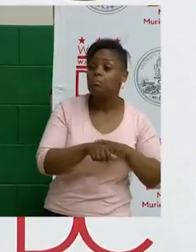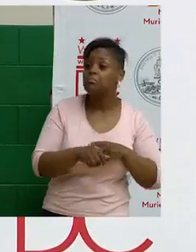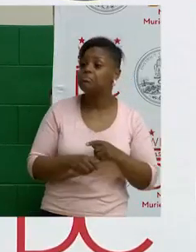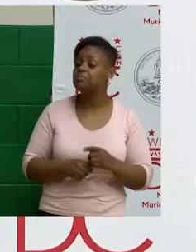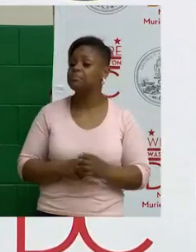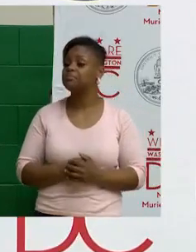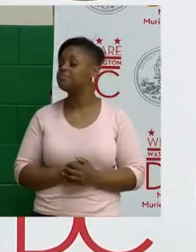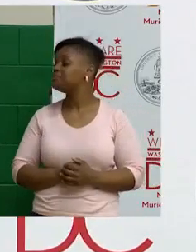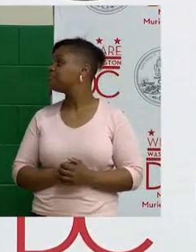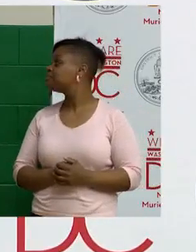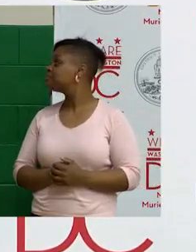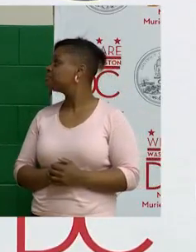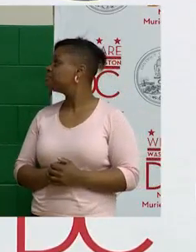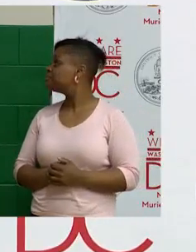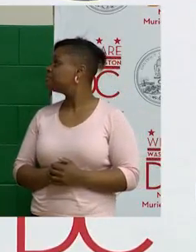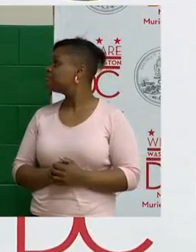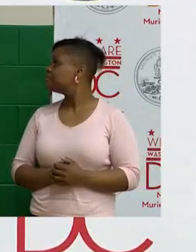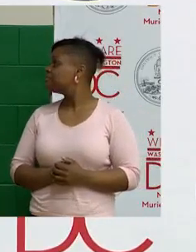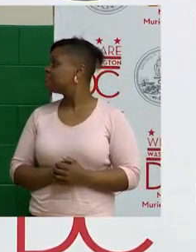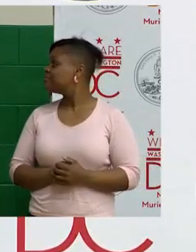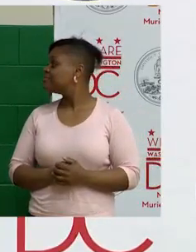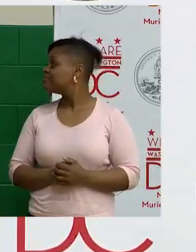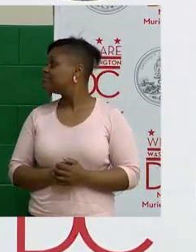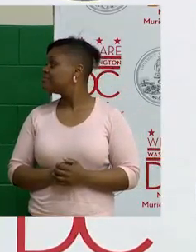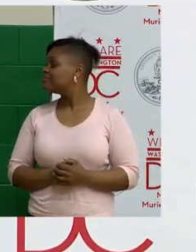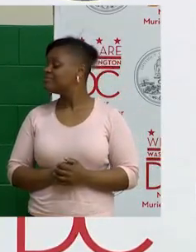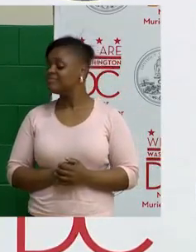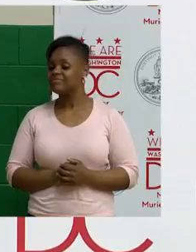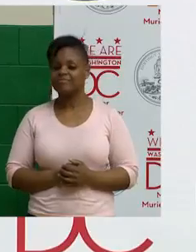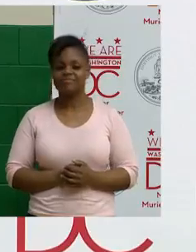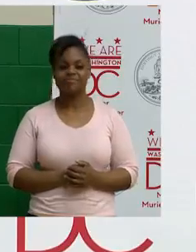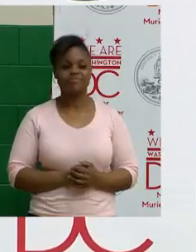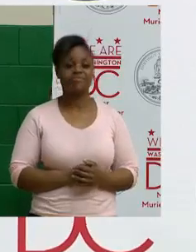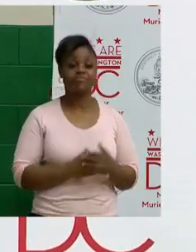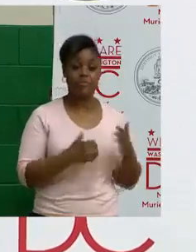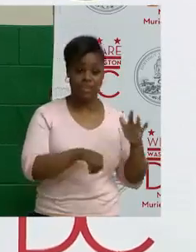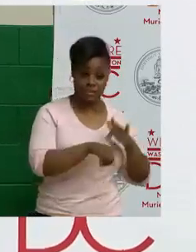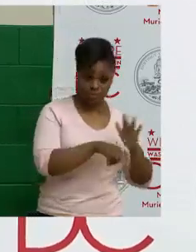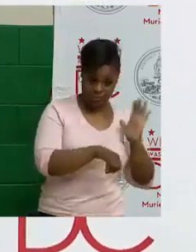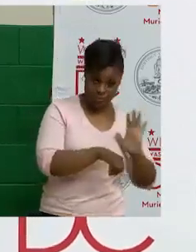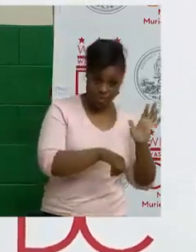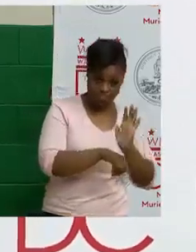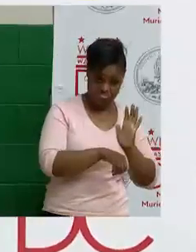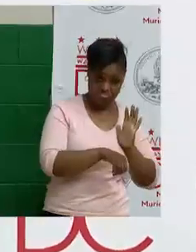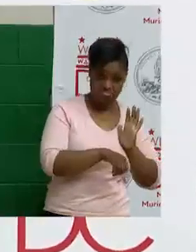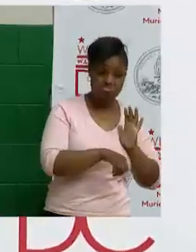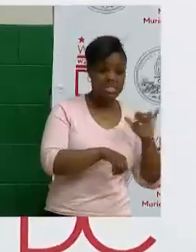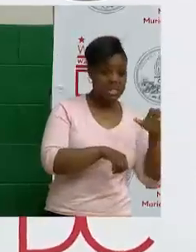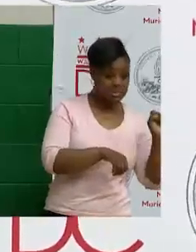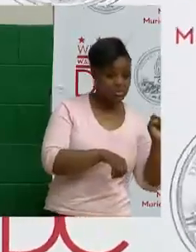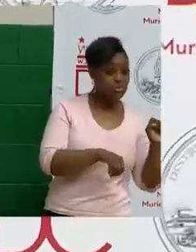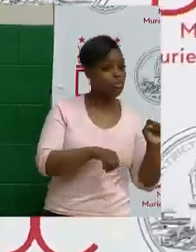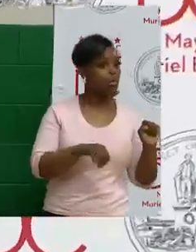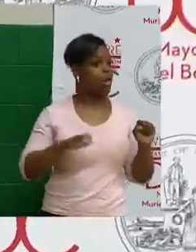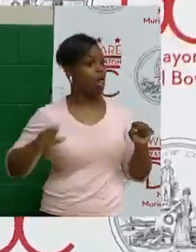Great, so again, if you've attended one before, or if this is your first budget engagement forum,